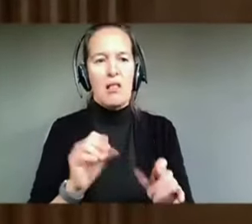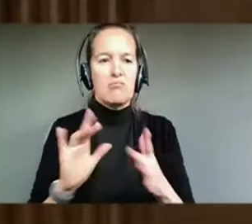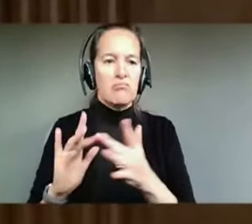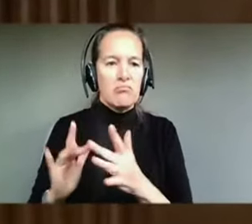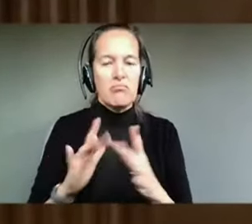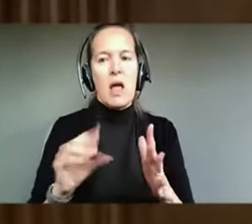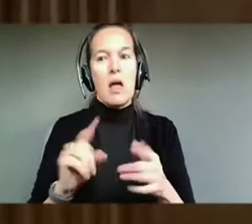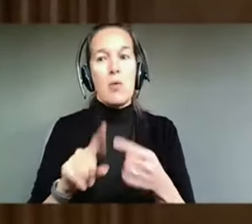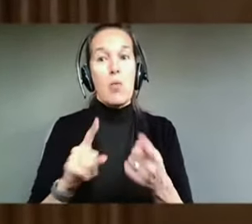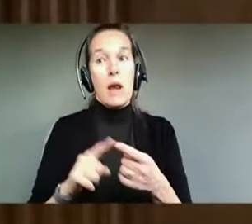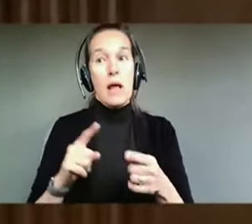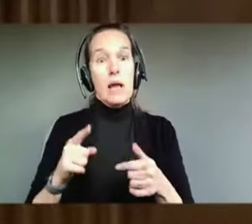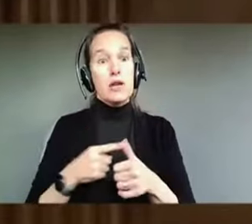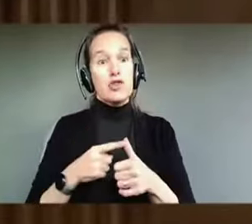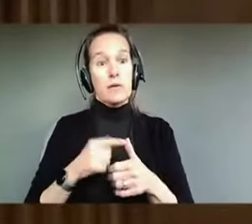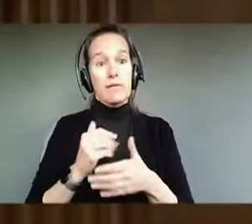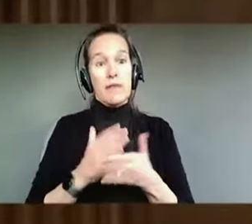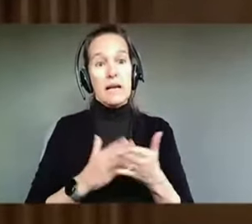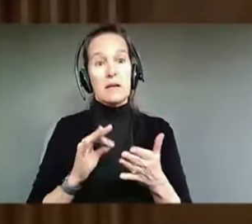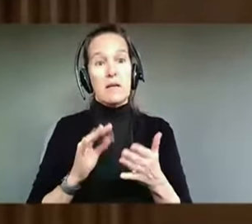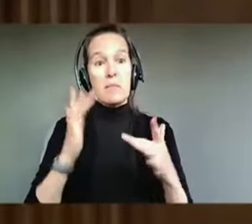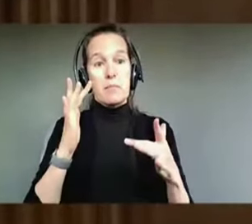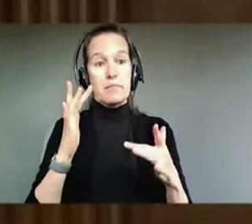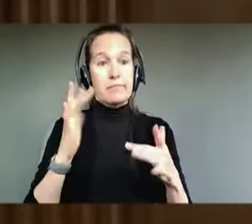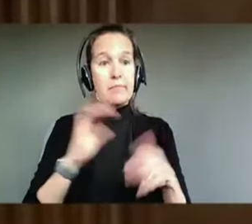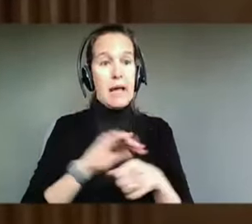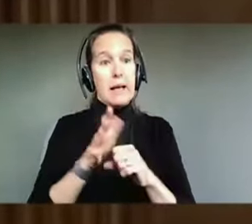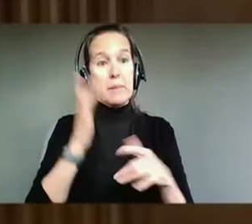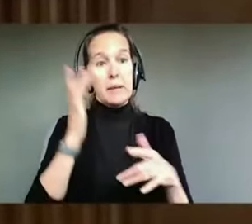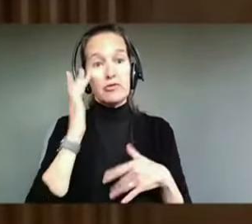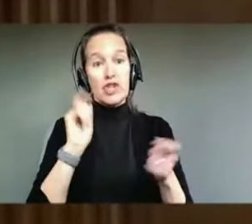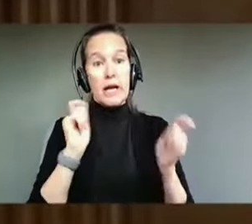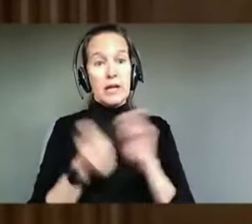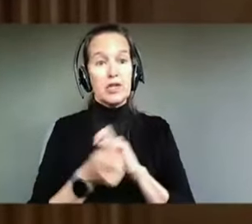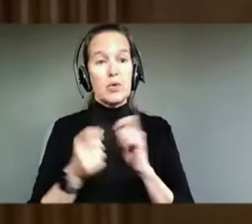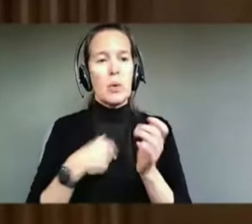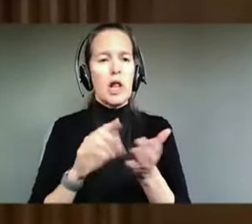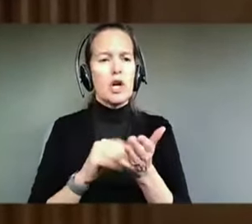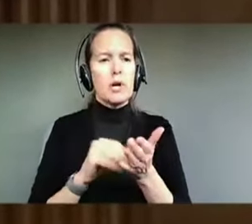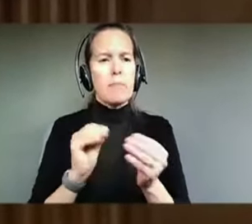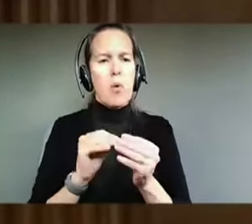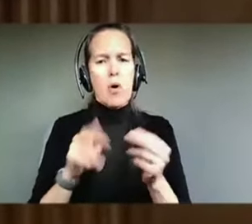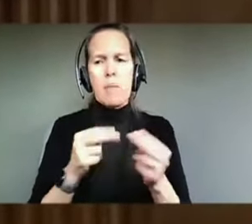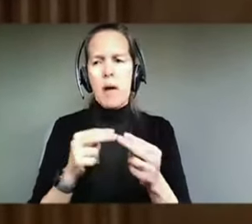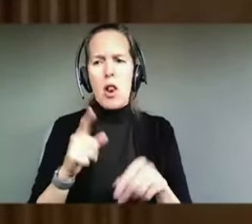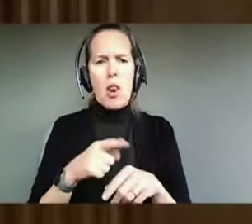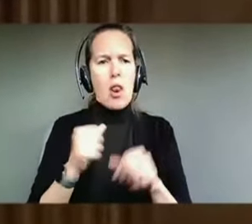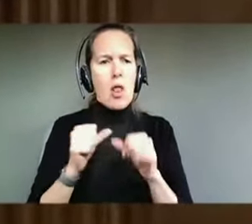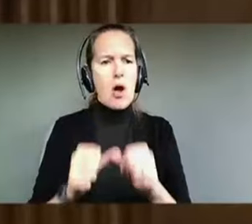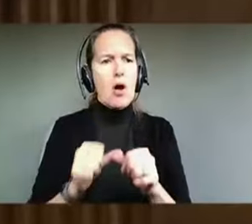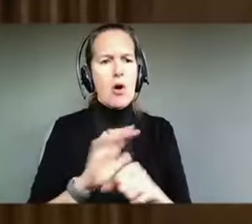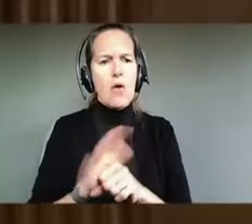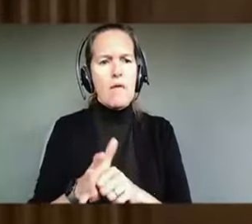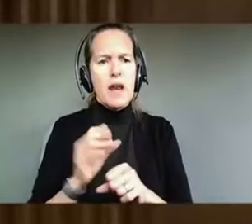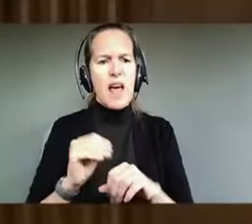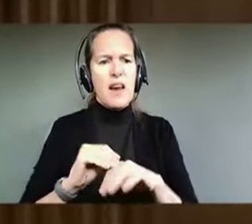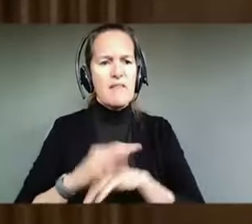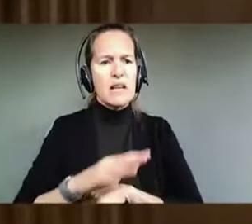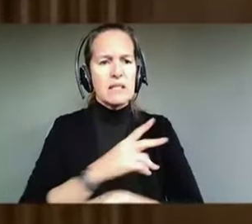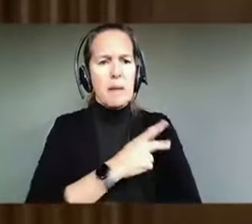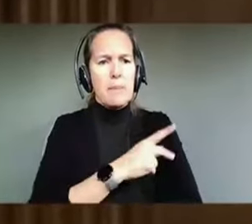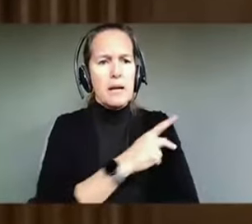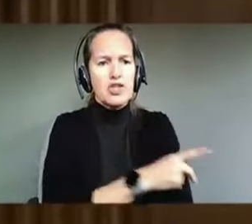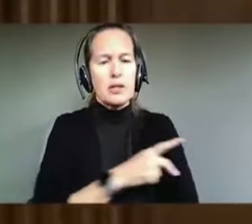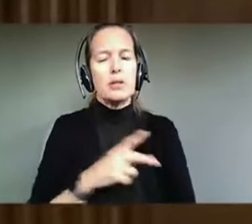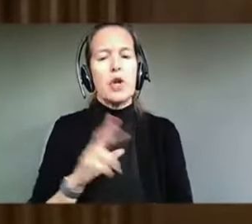pandemic changed and we began to learn more about long COVID and the effects that COVID-19 was having on patients, UNM joined